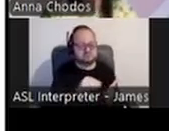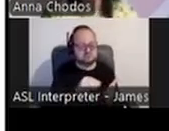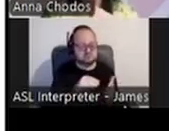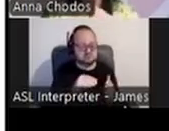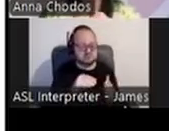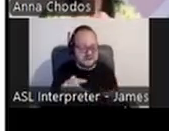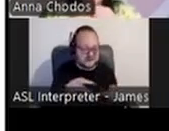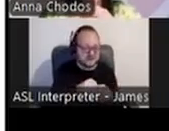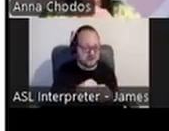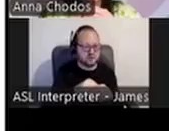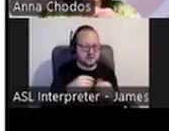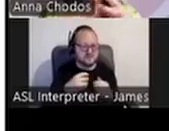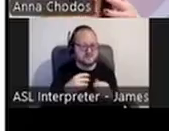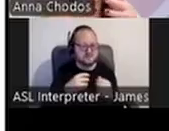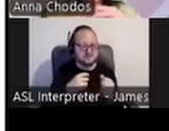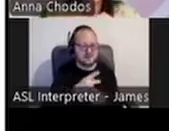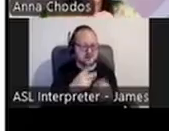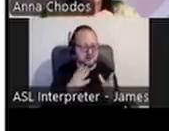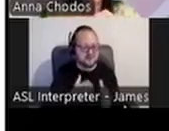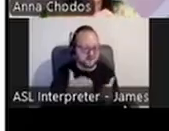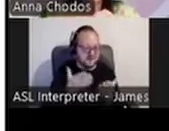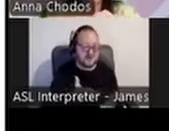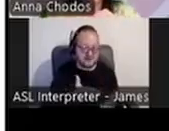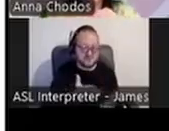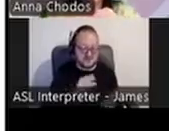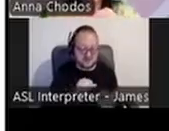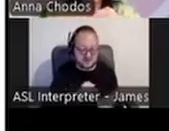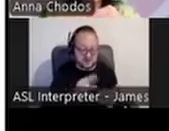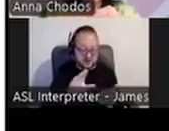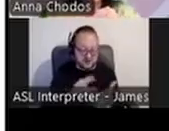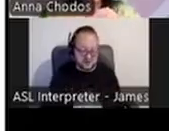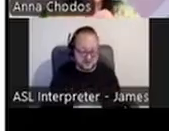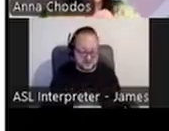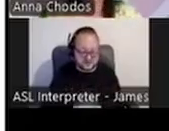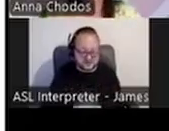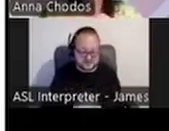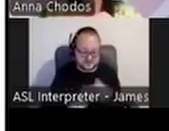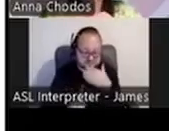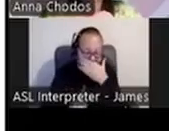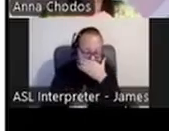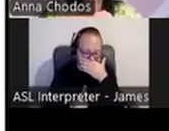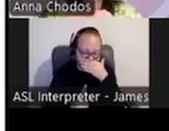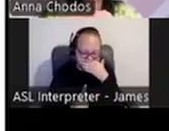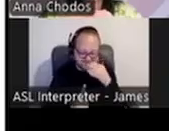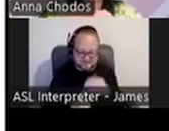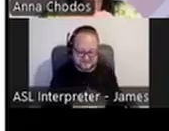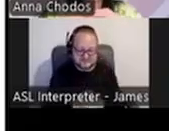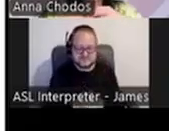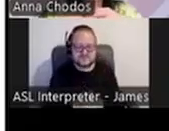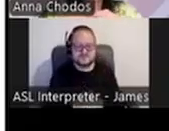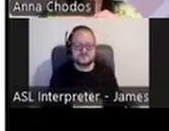and caregivers, because it's kind of like if it's not there, it makes it a